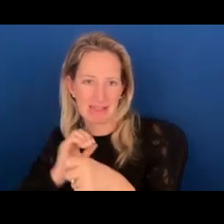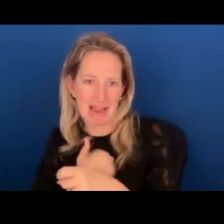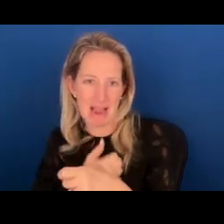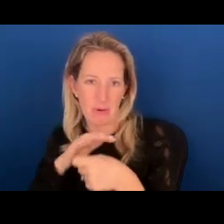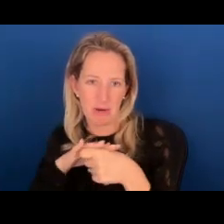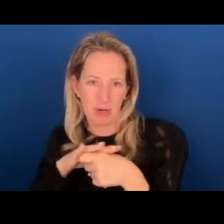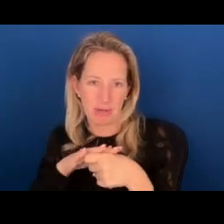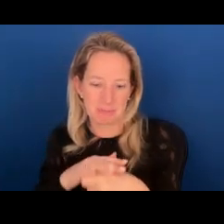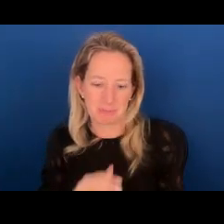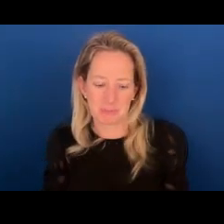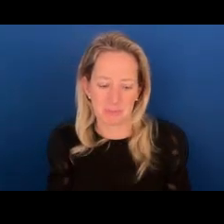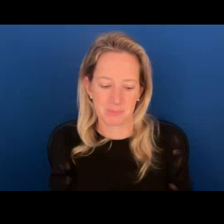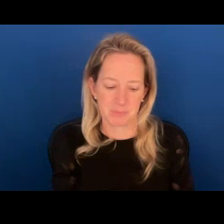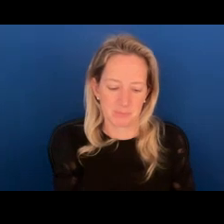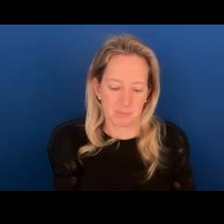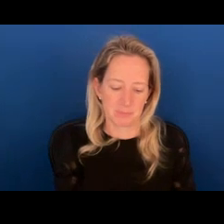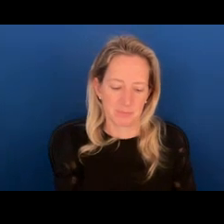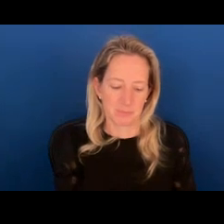Next slide, please.